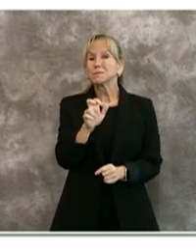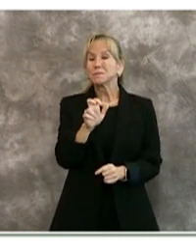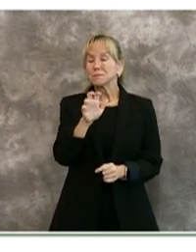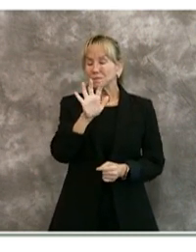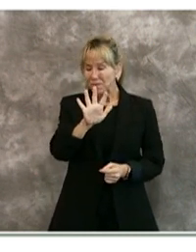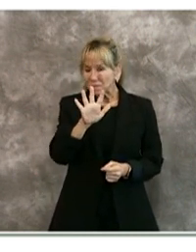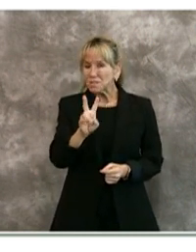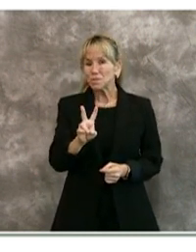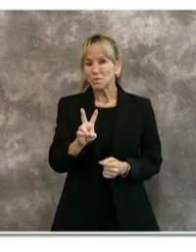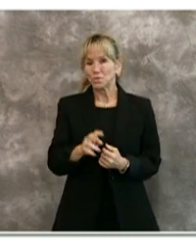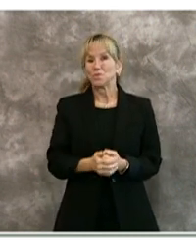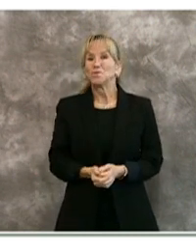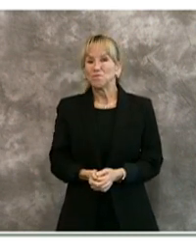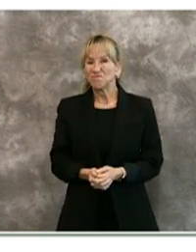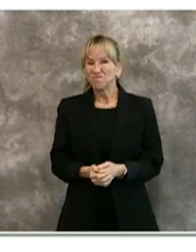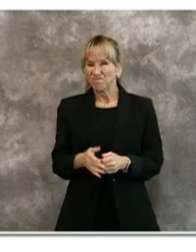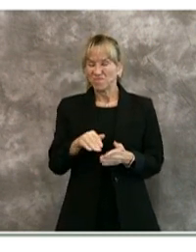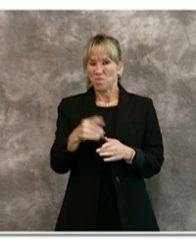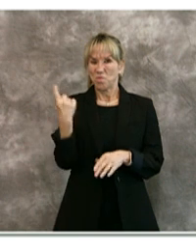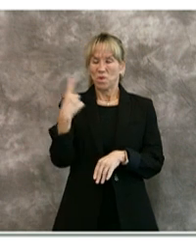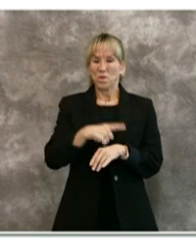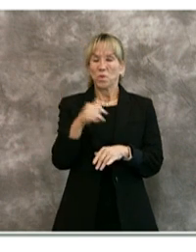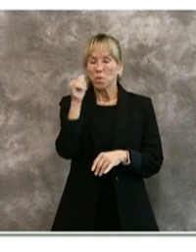352 rather. So